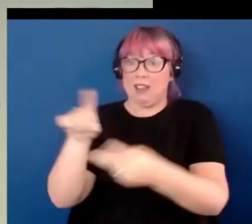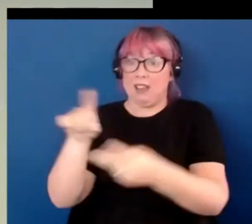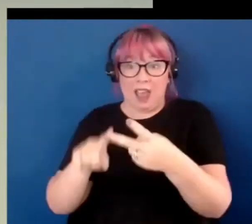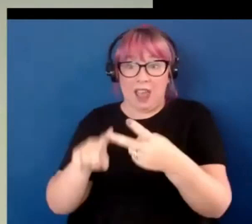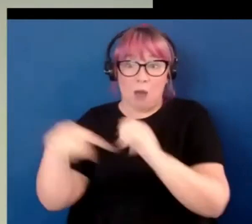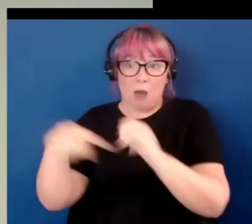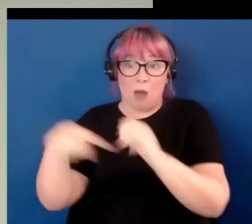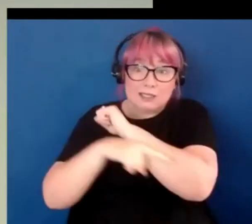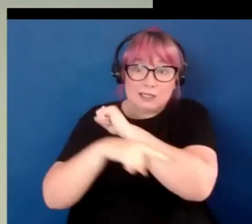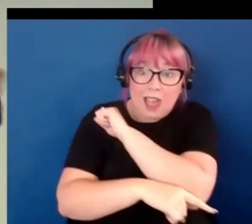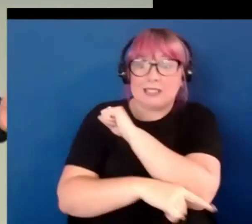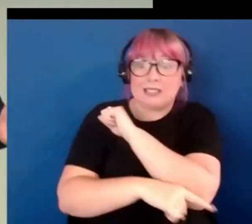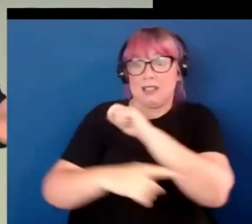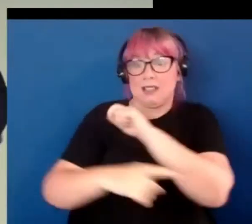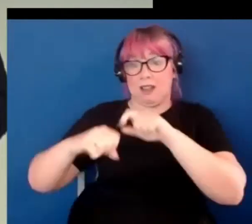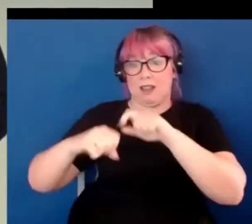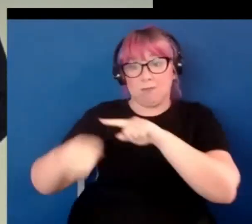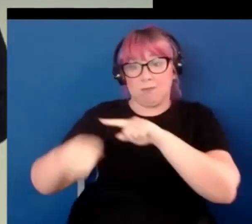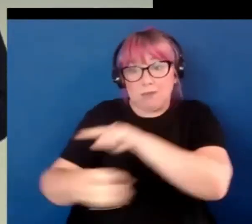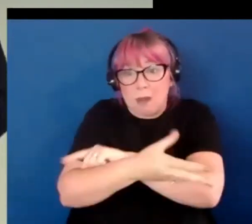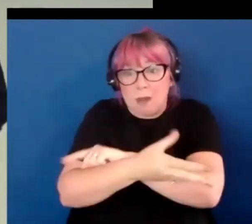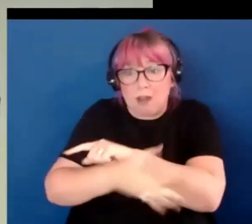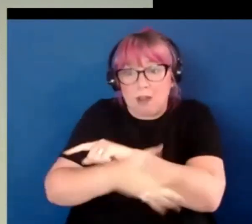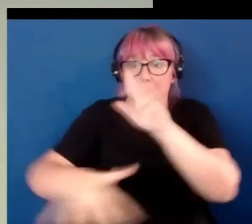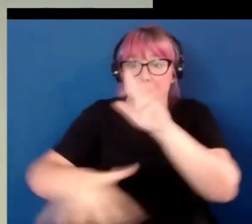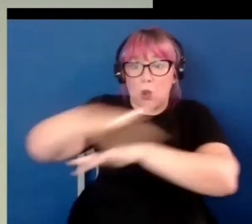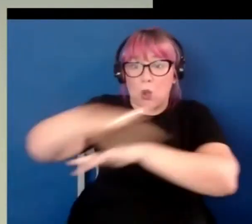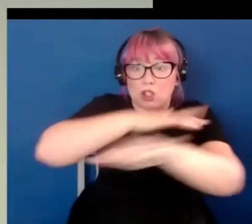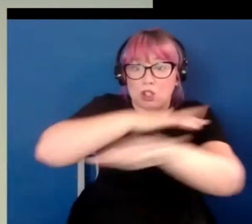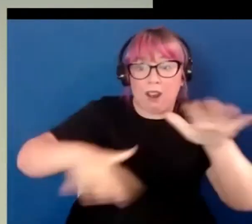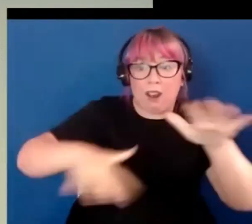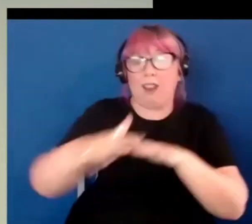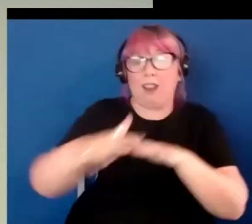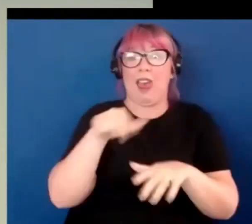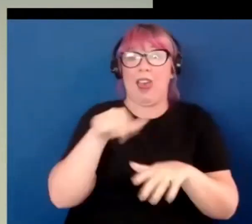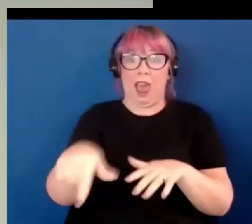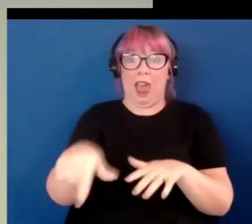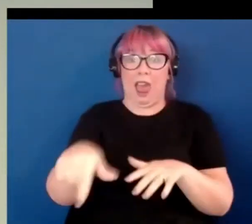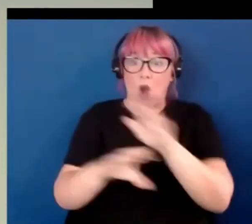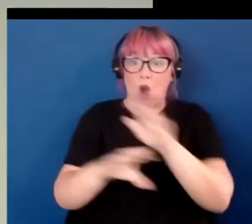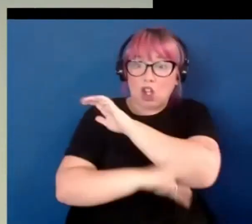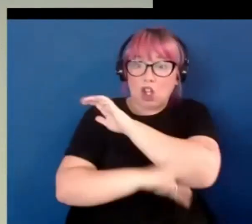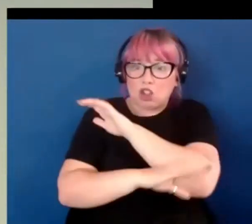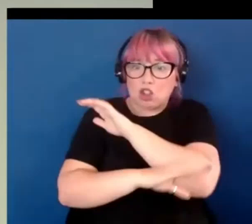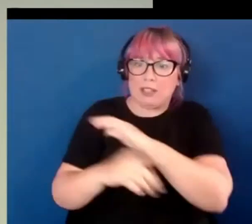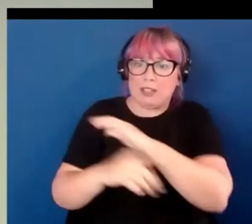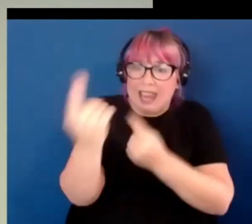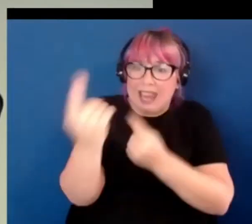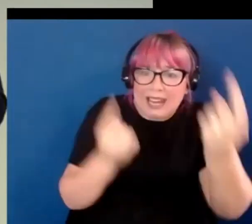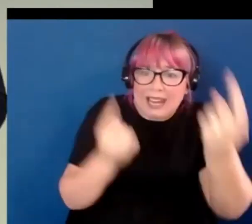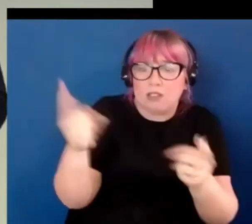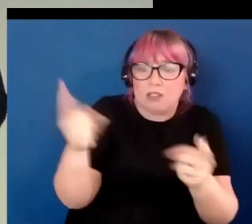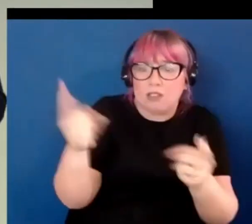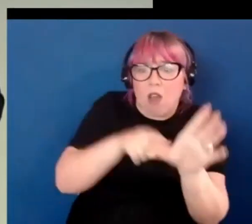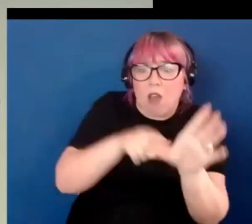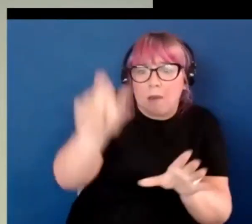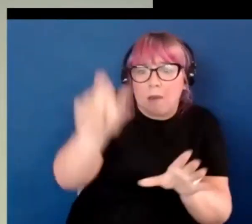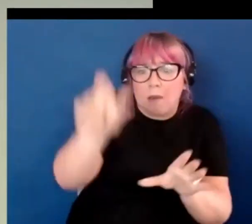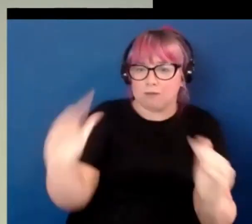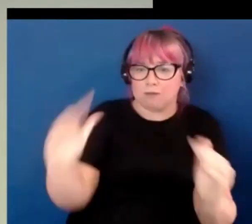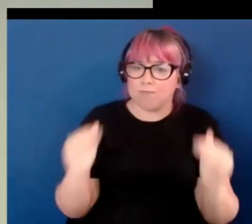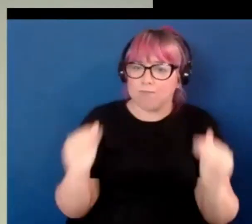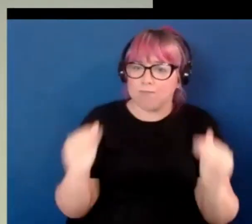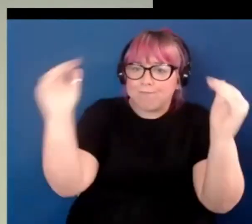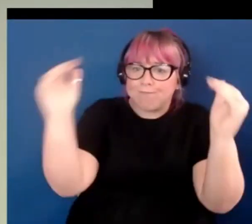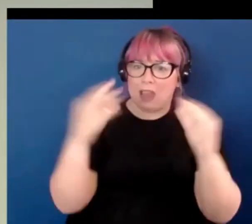emitted. Rewilding our country, giving every young person a meaningful education that will equip them to shape their rapidly